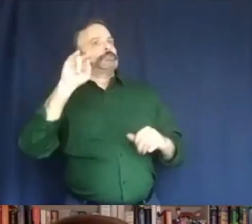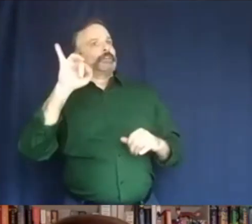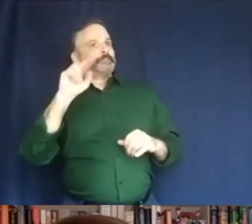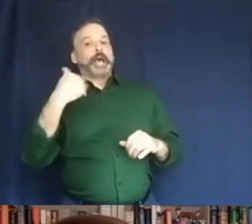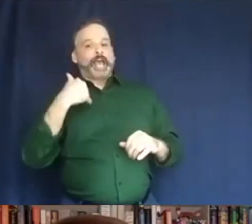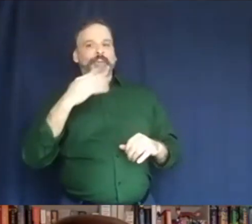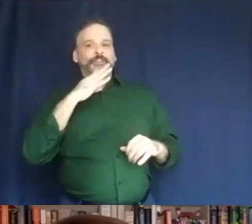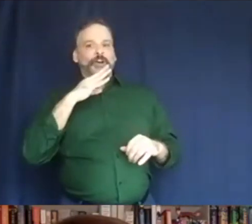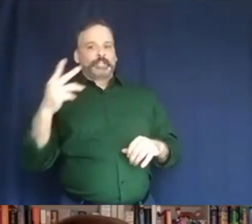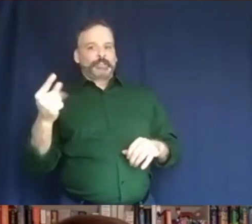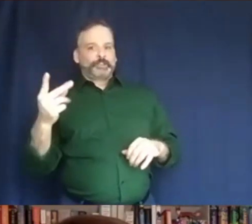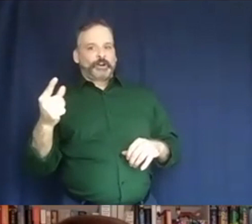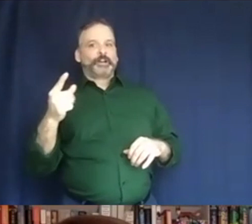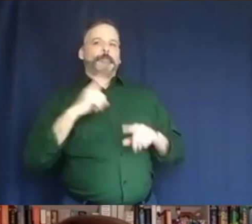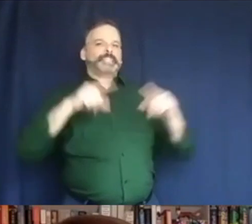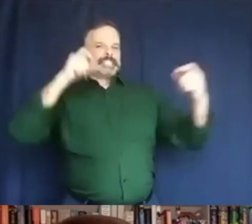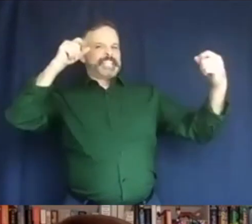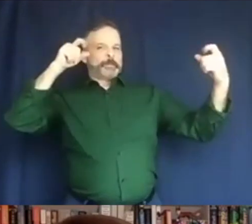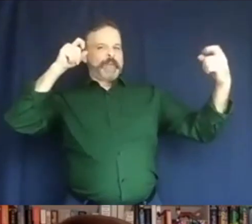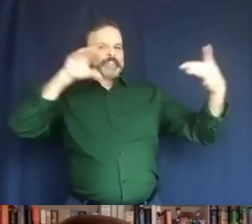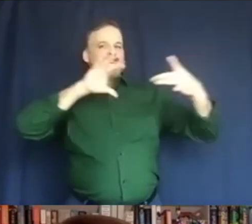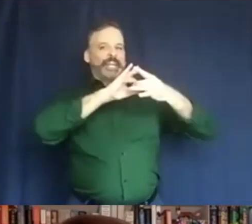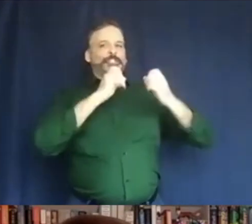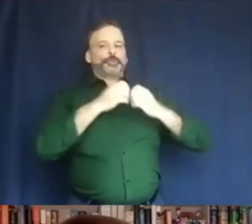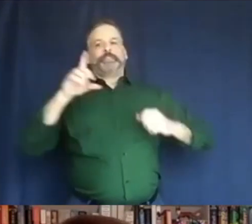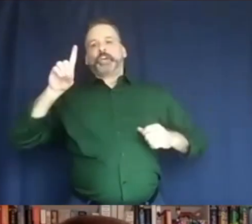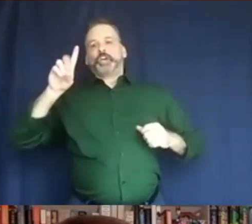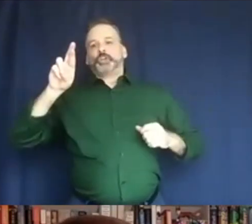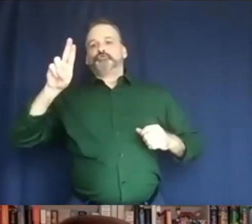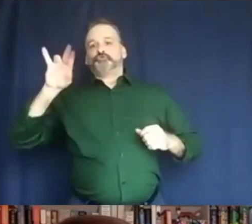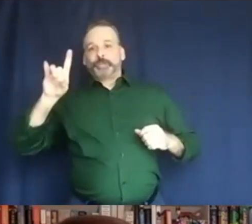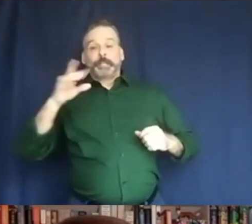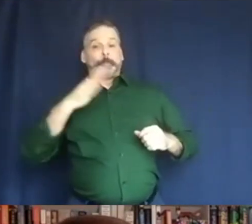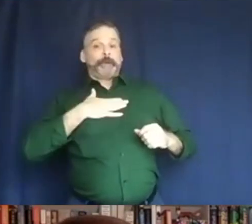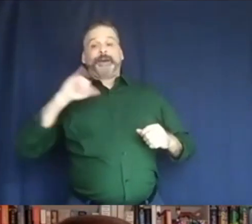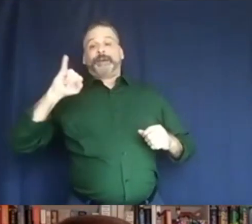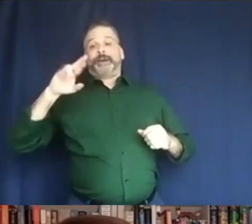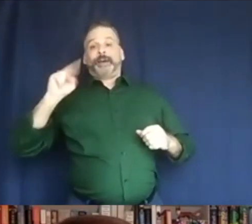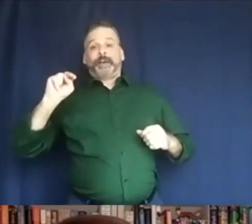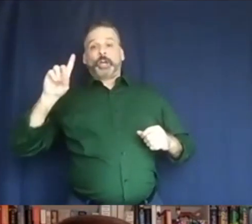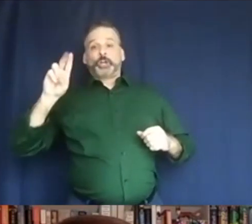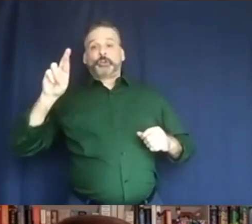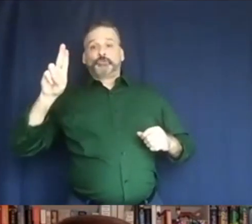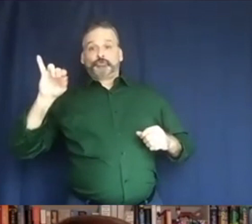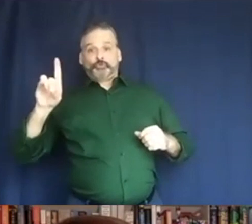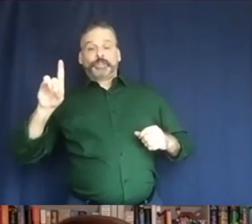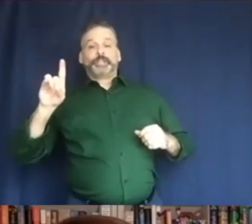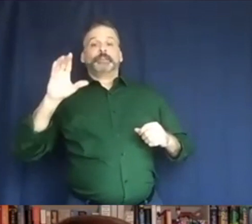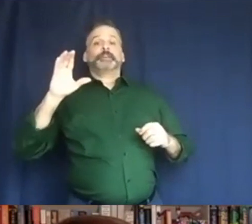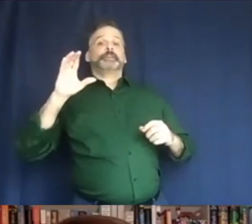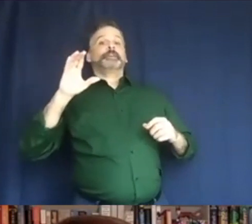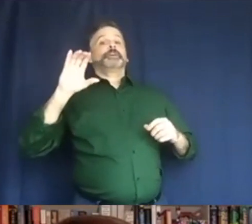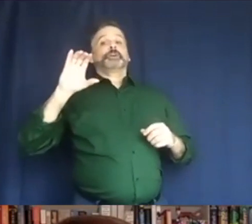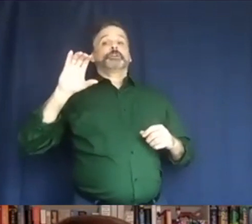talking dog, although it's a telepathic connection with the druid in my Iron Druid Chronicles. And I've wound